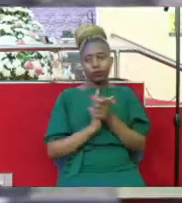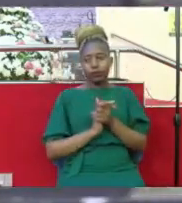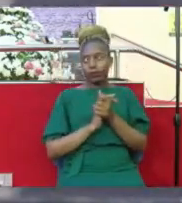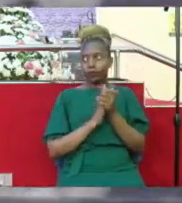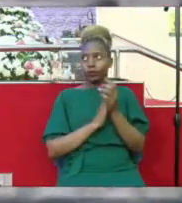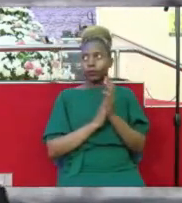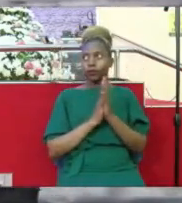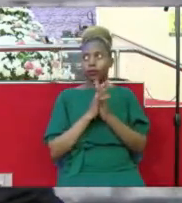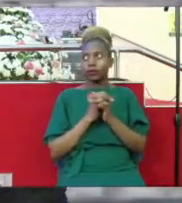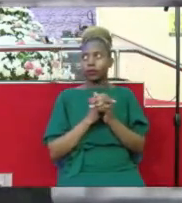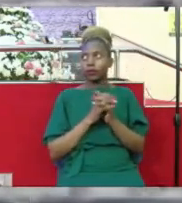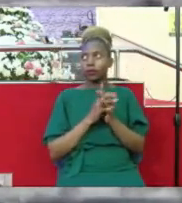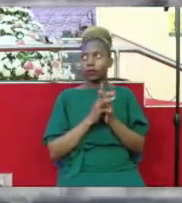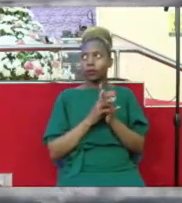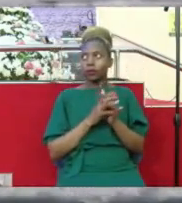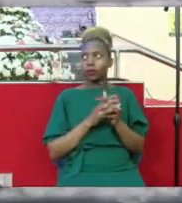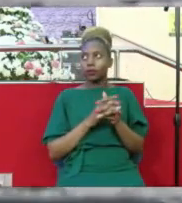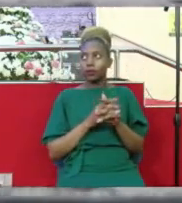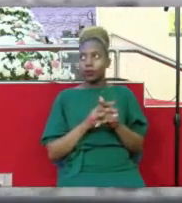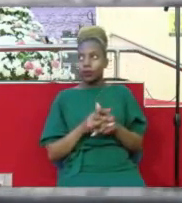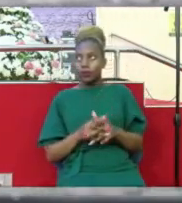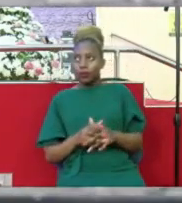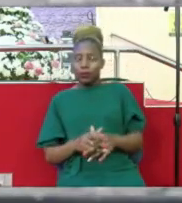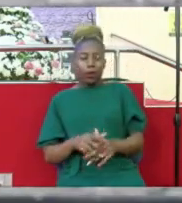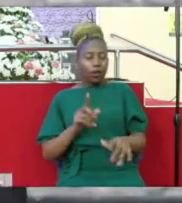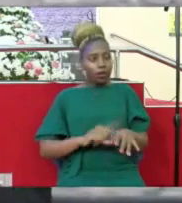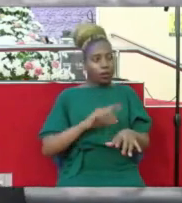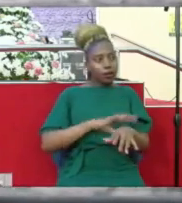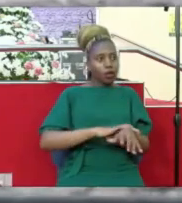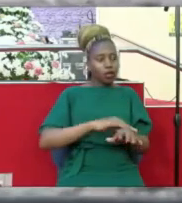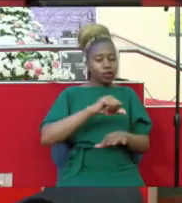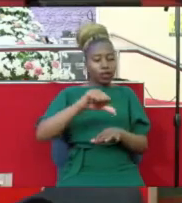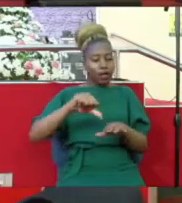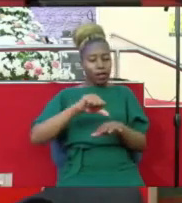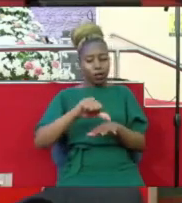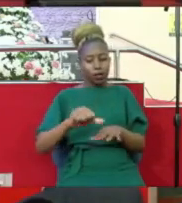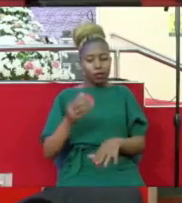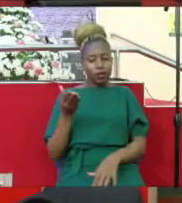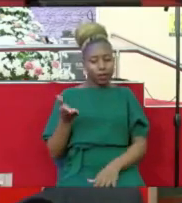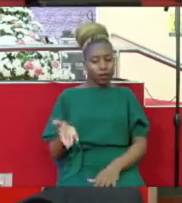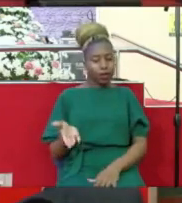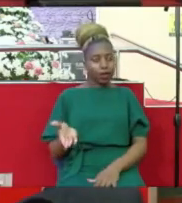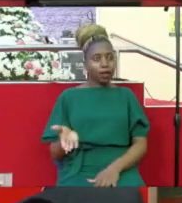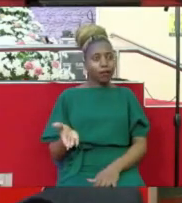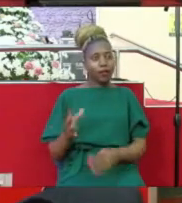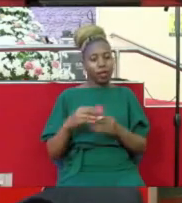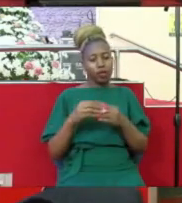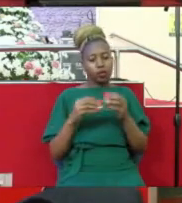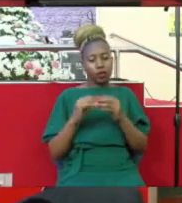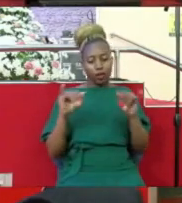I feel there's an anointing in this place to create some new